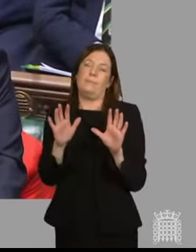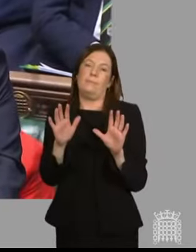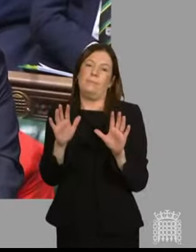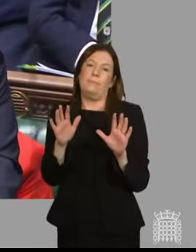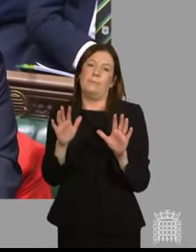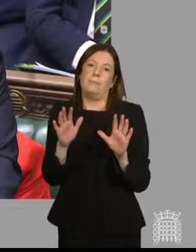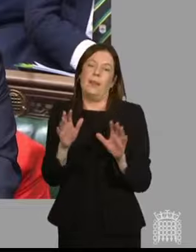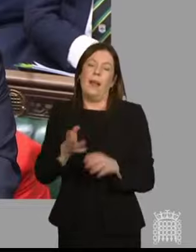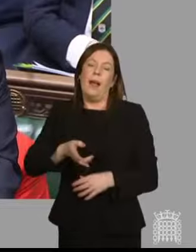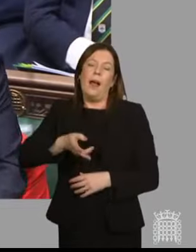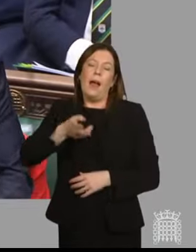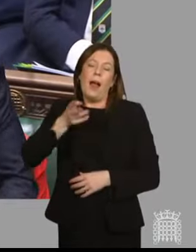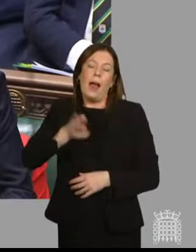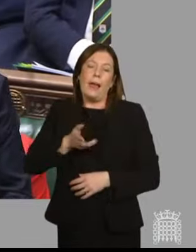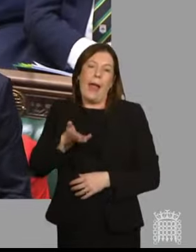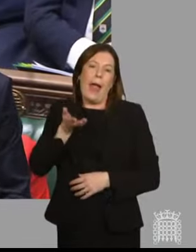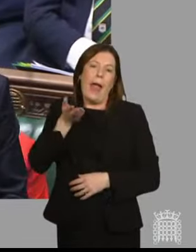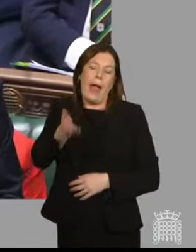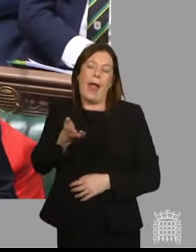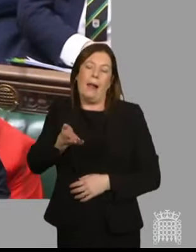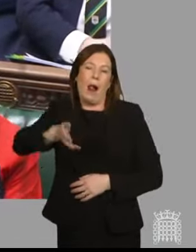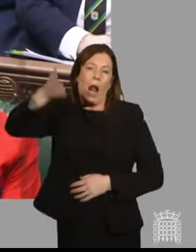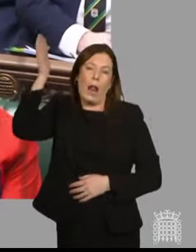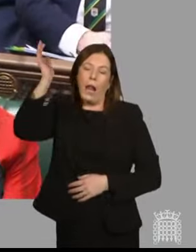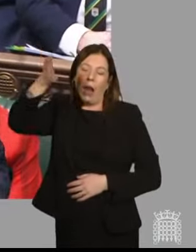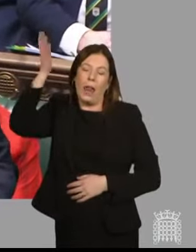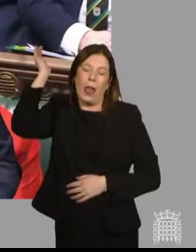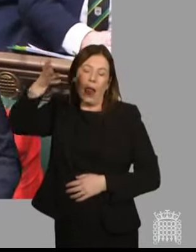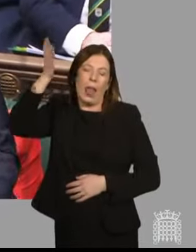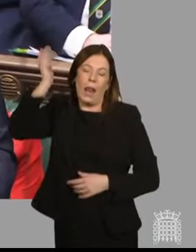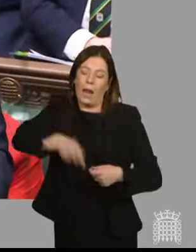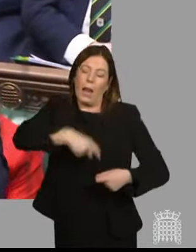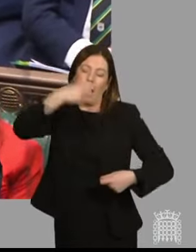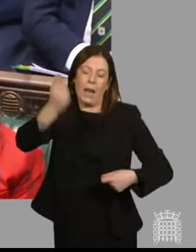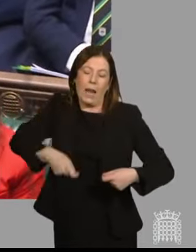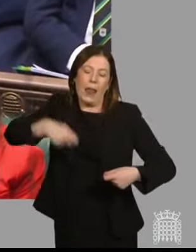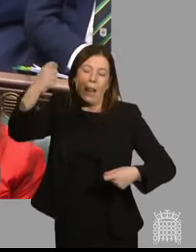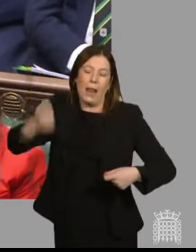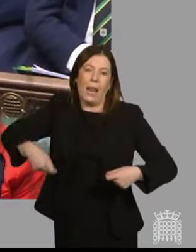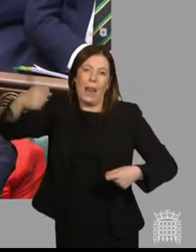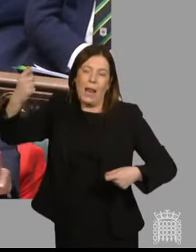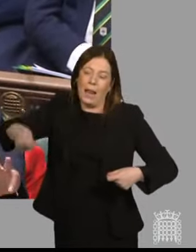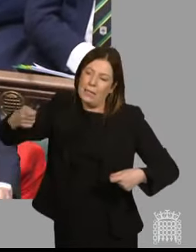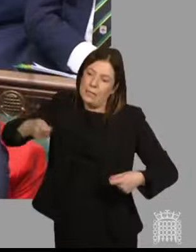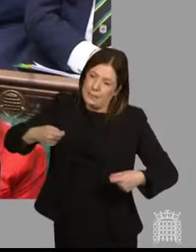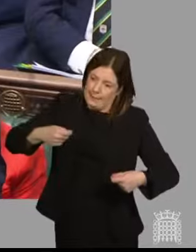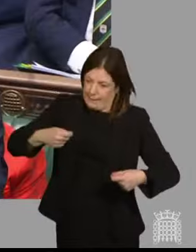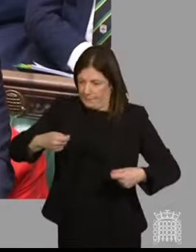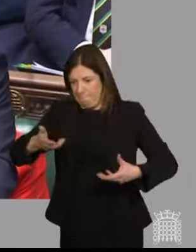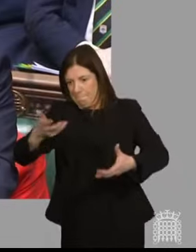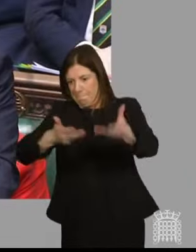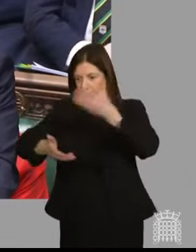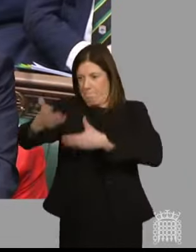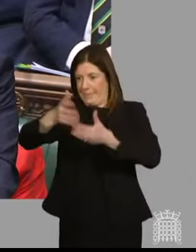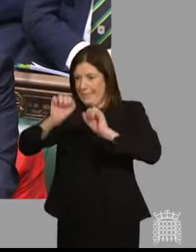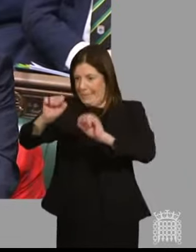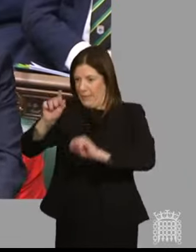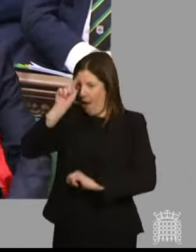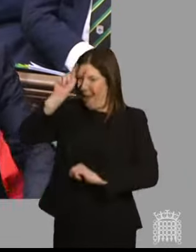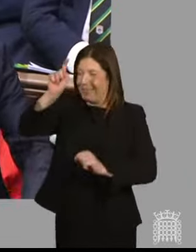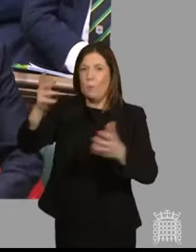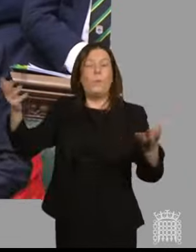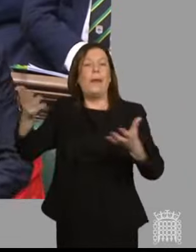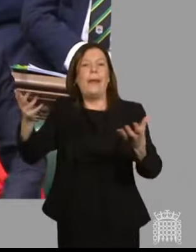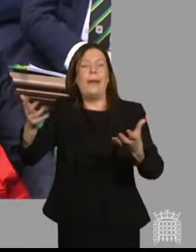what a surprise, yet again, it didn't contain a single new idea. We've had 4 years of him as Labour leader, and